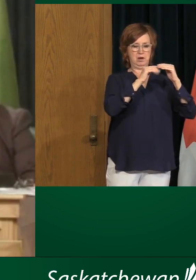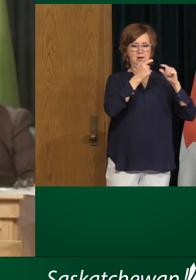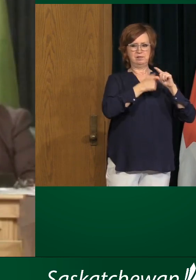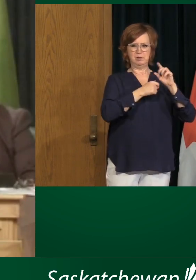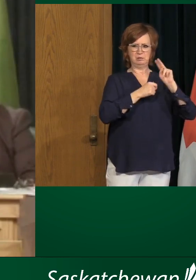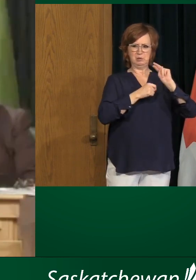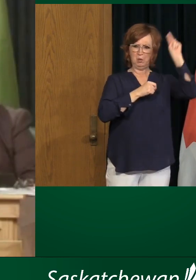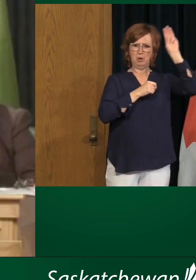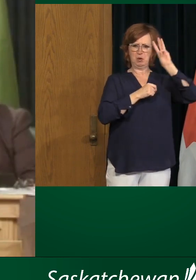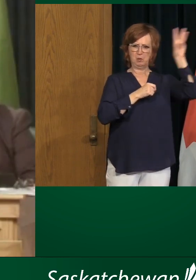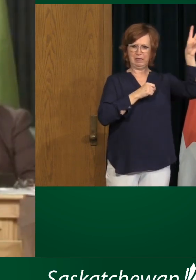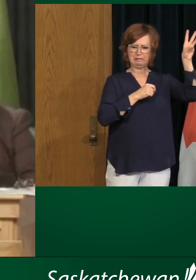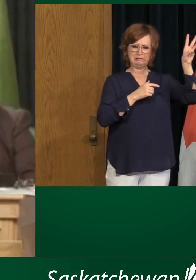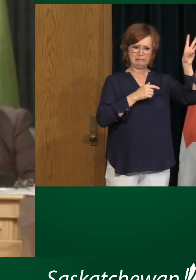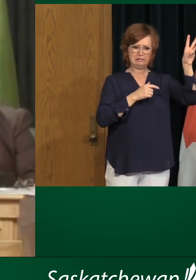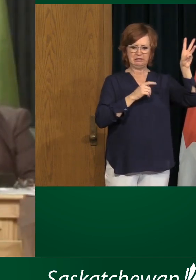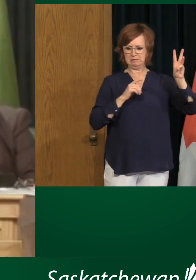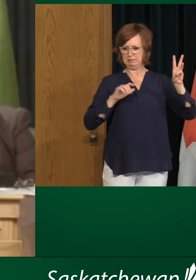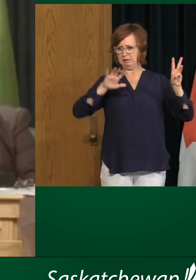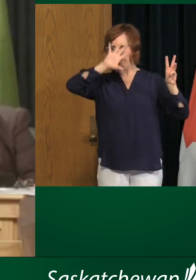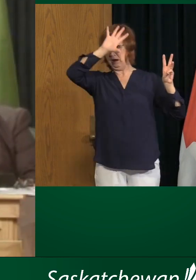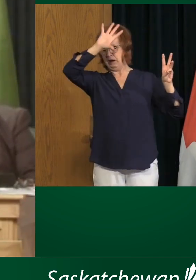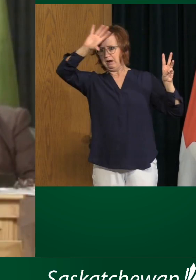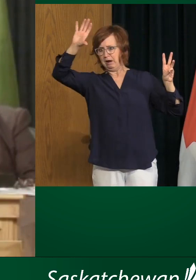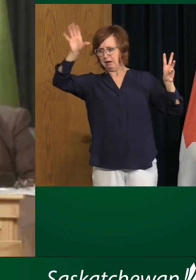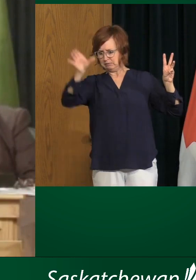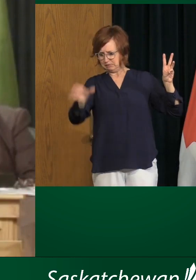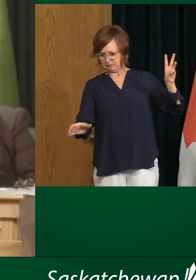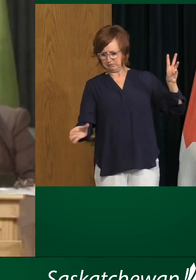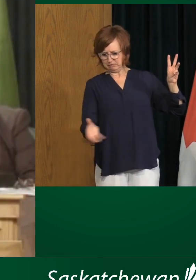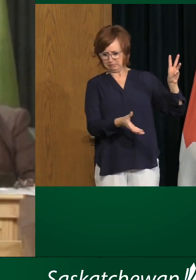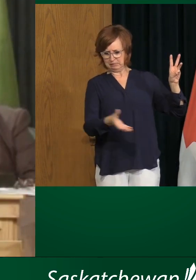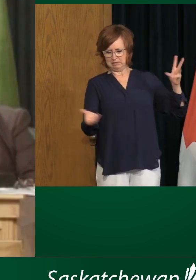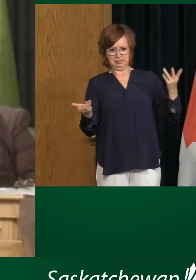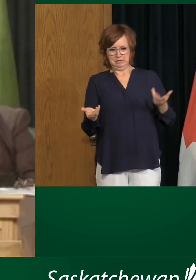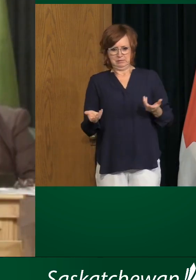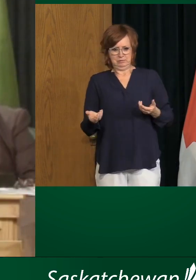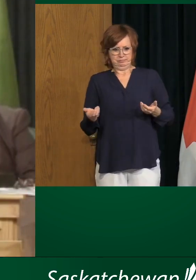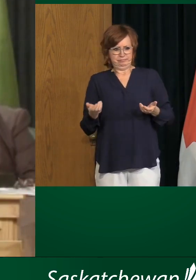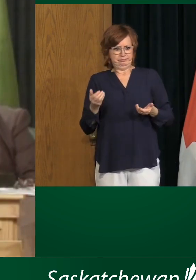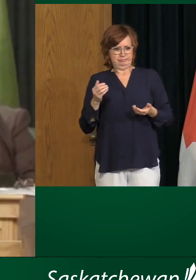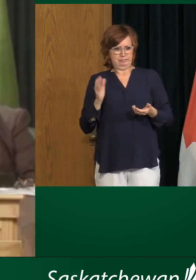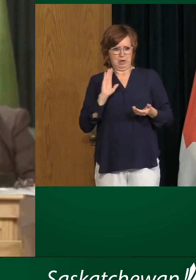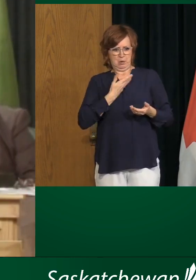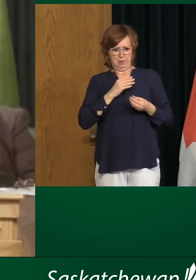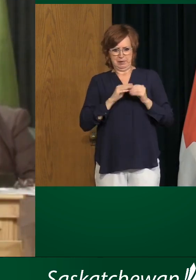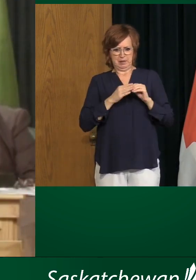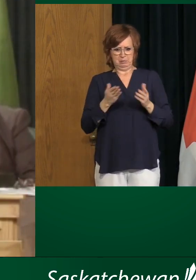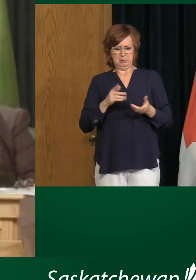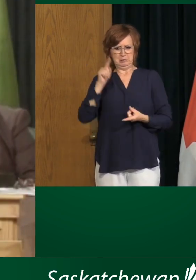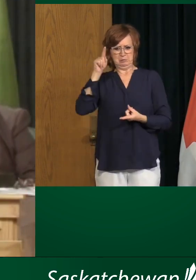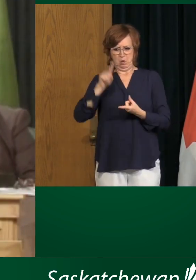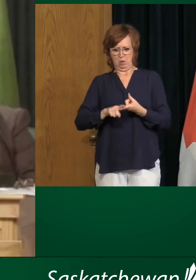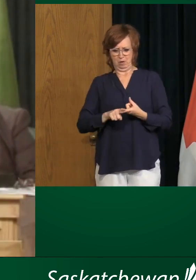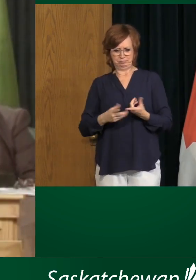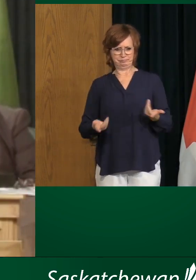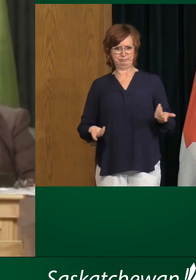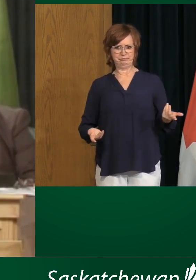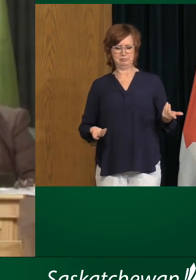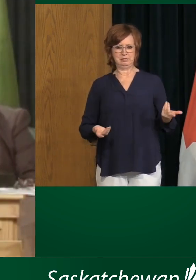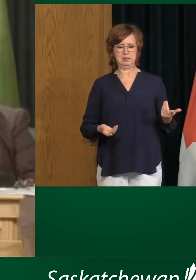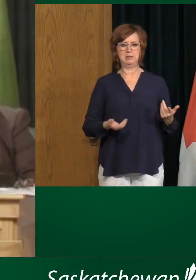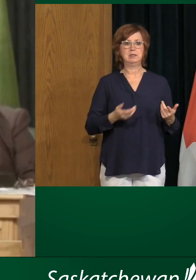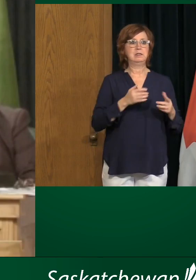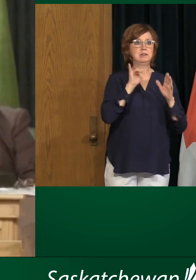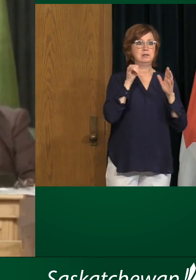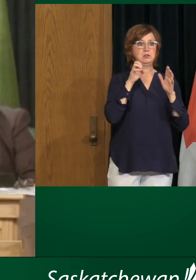so she'll be able to follow up. But I would say to start, and I did mention this, the number's gone up, and we know the number's gone up